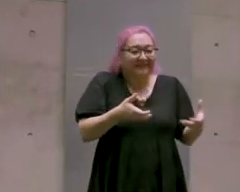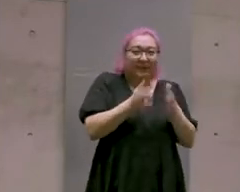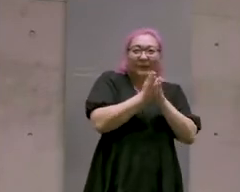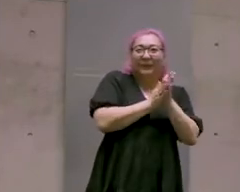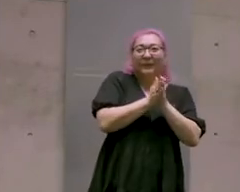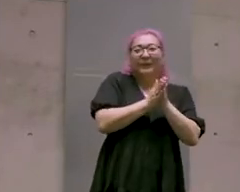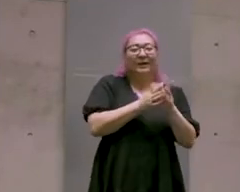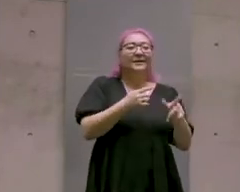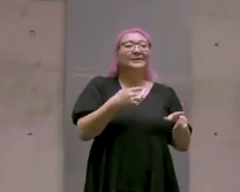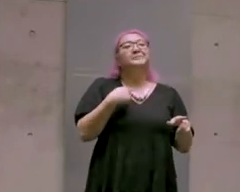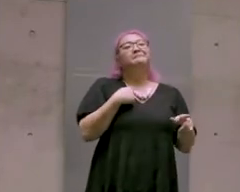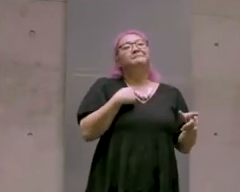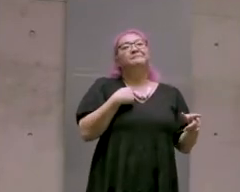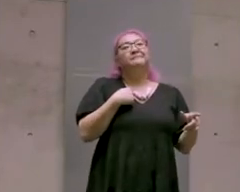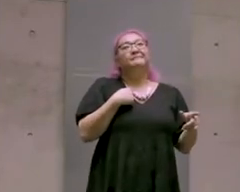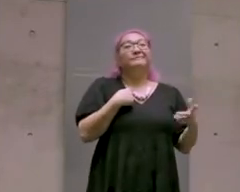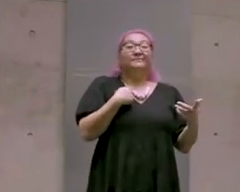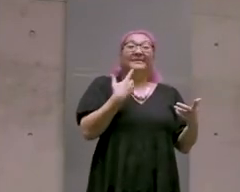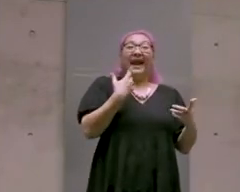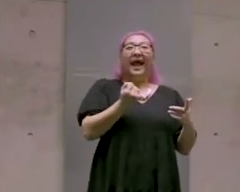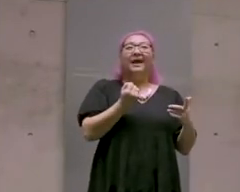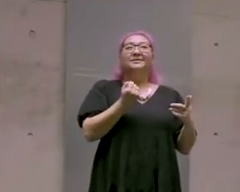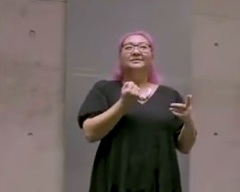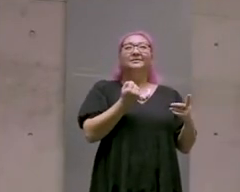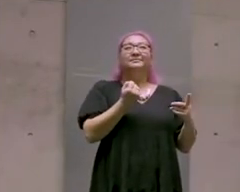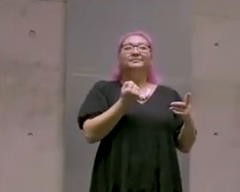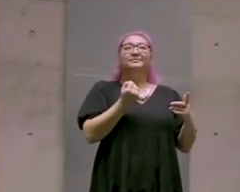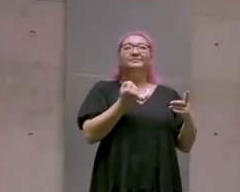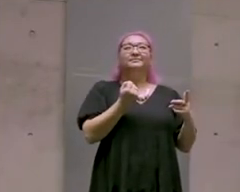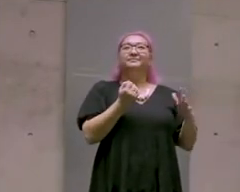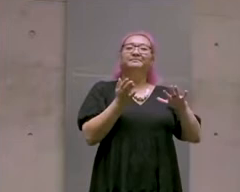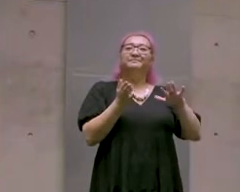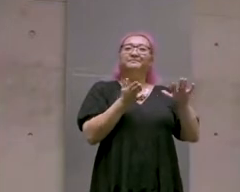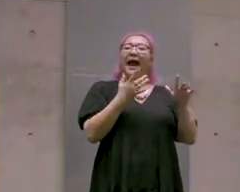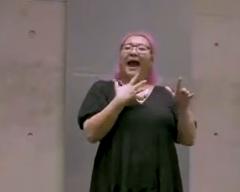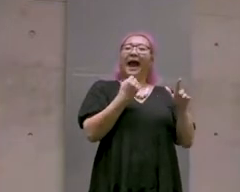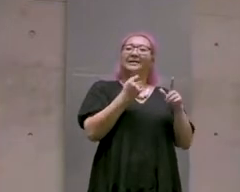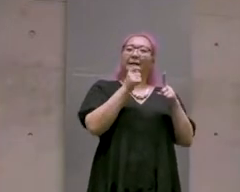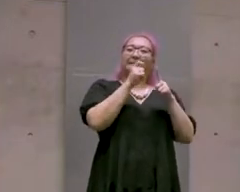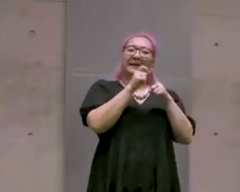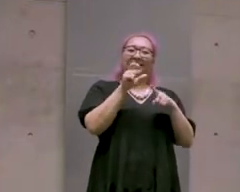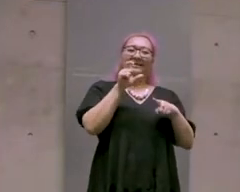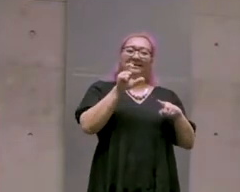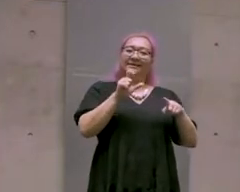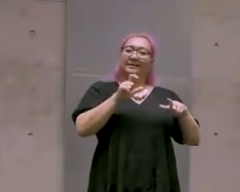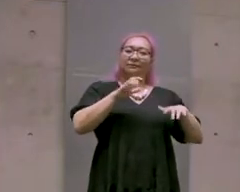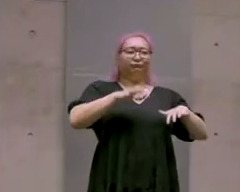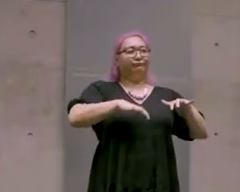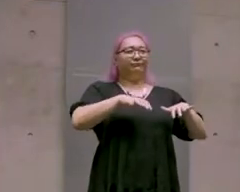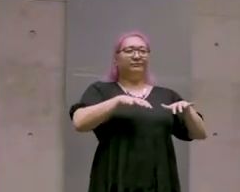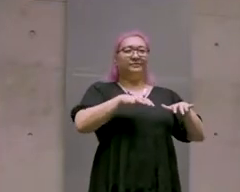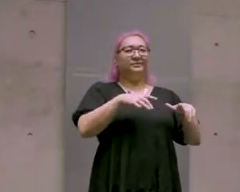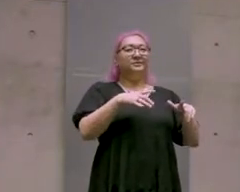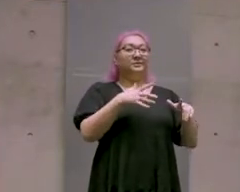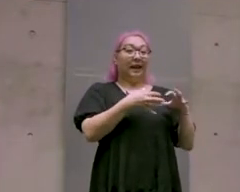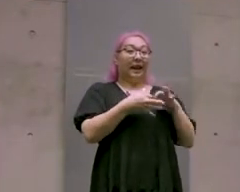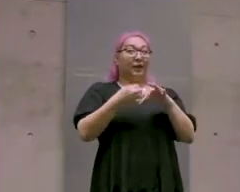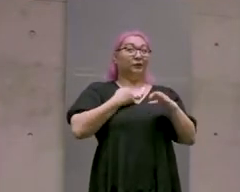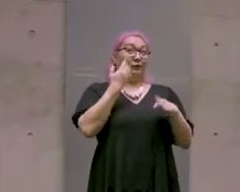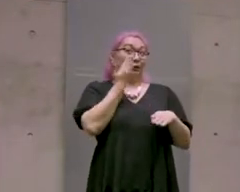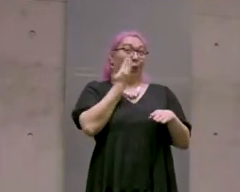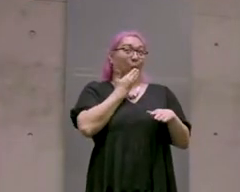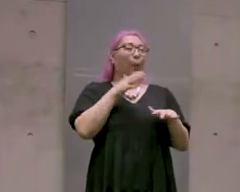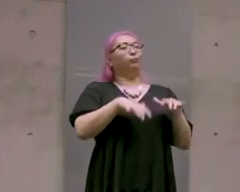I had a PC for school stuff. And I kind of played writing little bits of code and stuff. So I was always